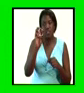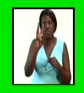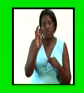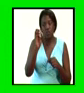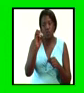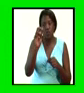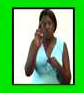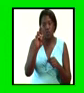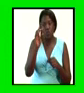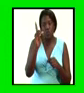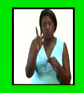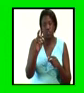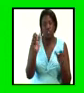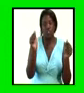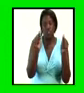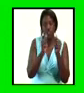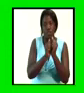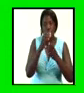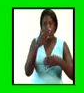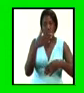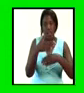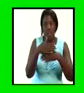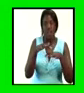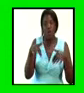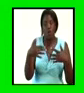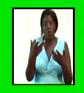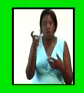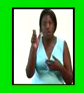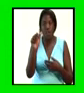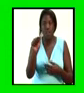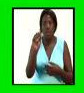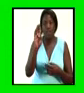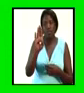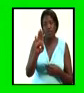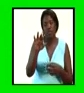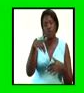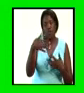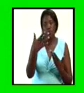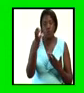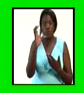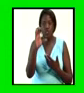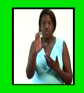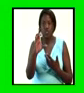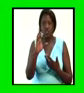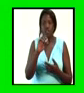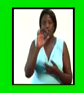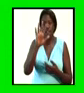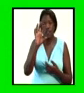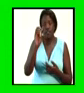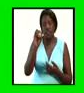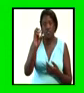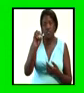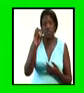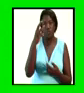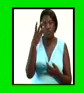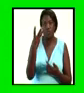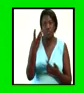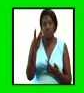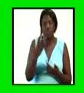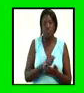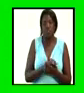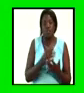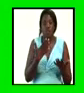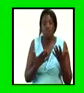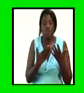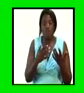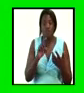punctuation. Simply SMS the word punctuation and the letter of the correct answer to 5003. Maybe